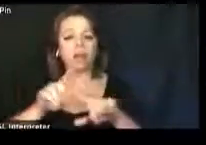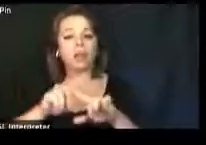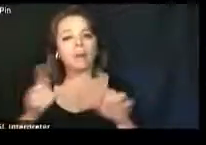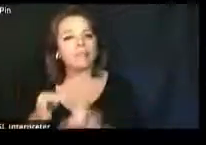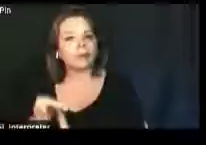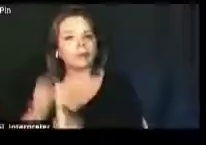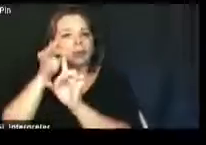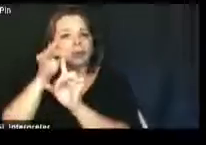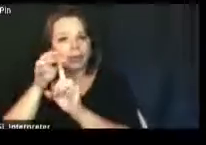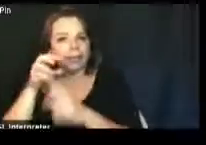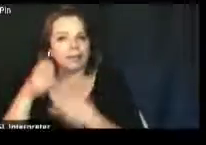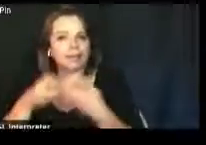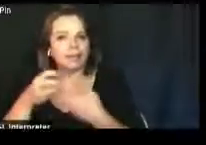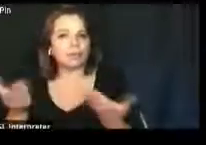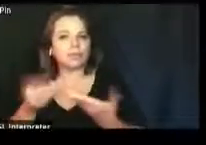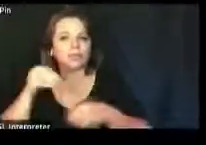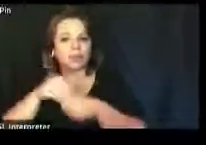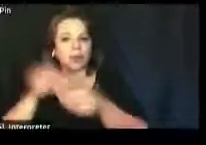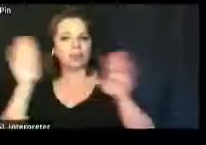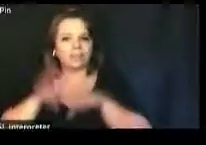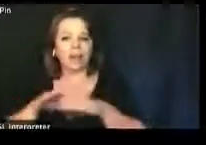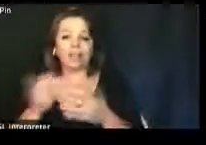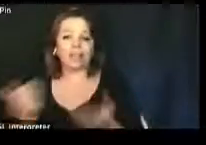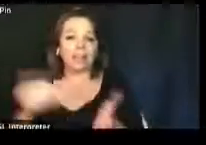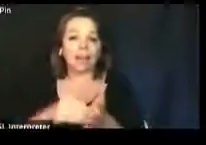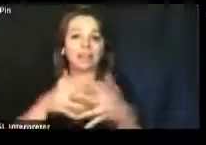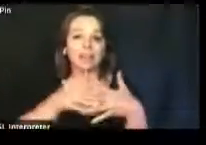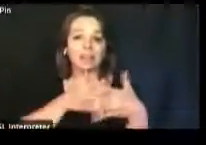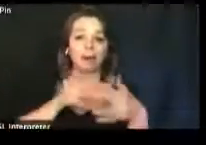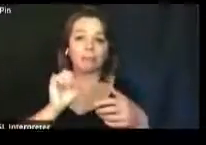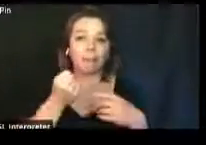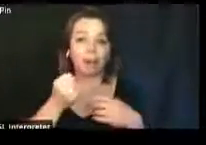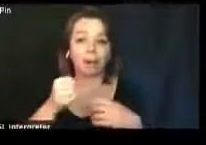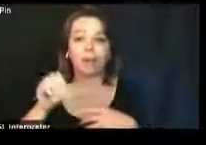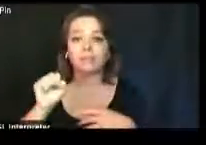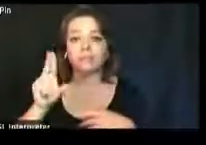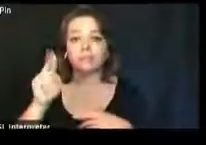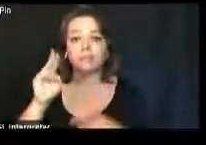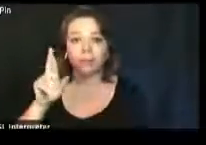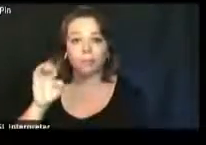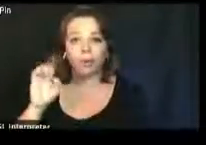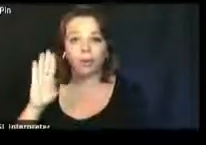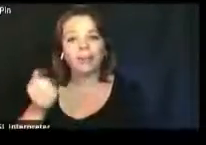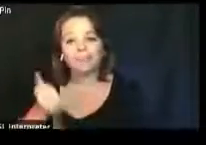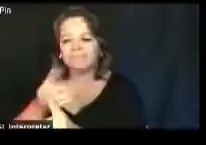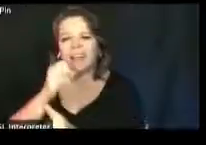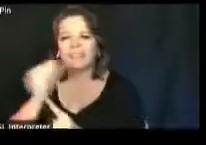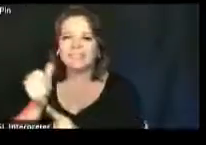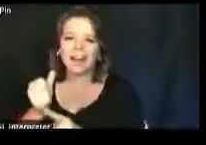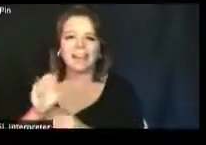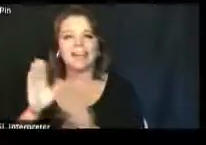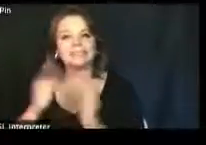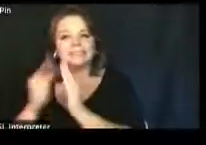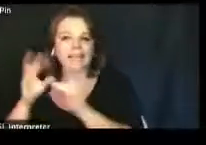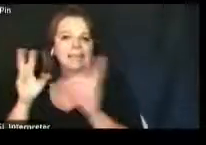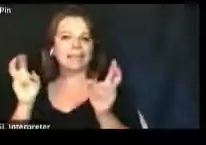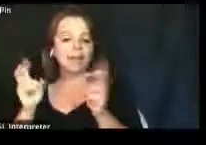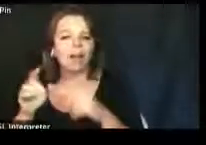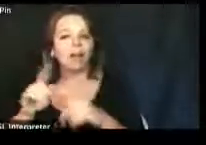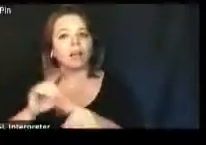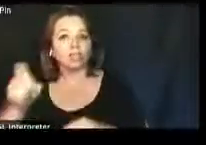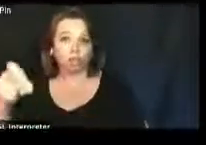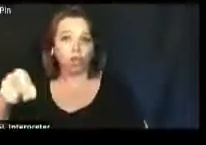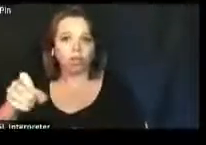America's suburb. The Valley is not its own city, but maybe it should be, but it's much larger than most